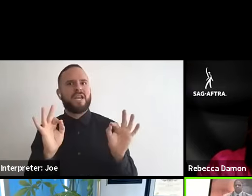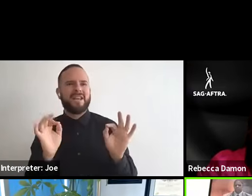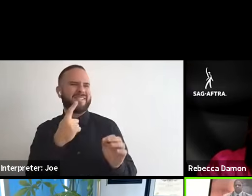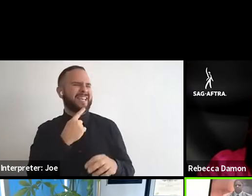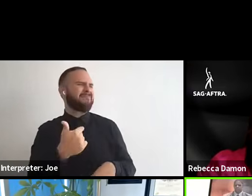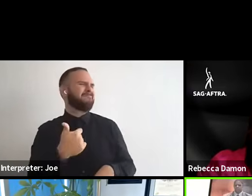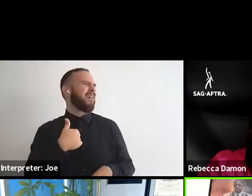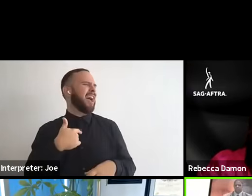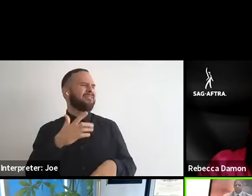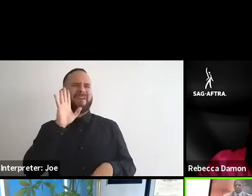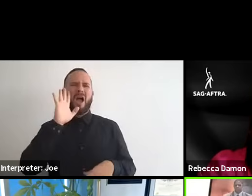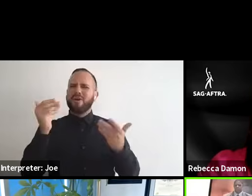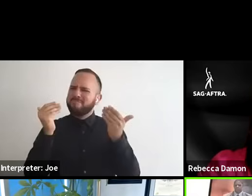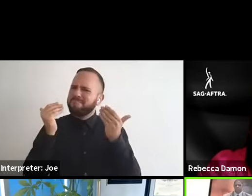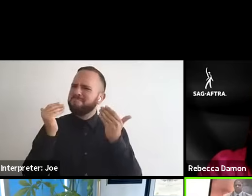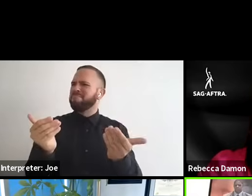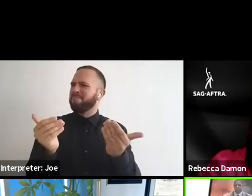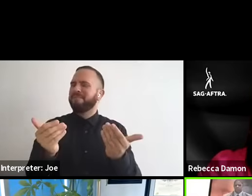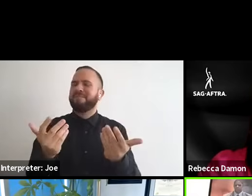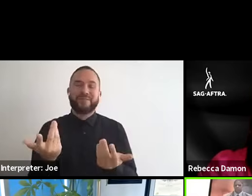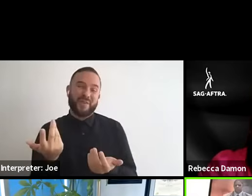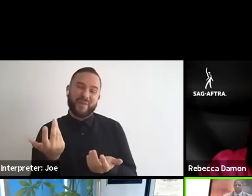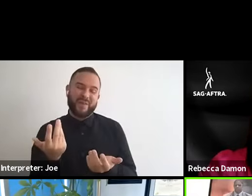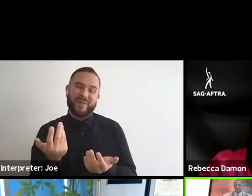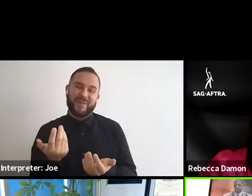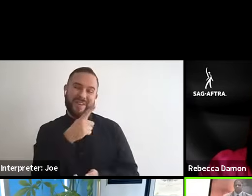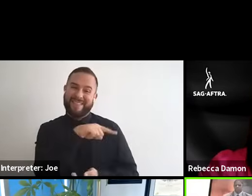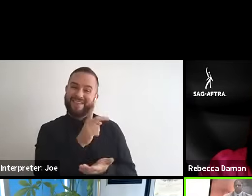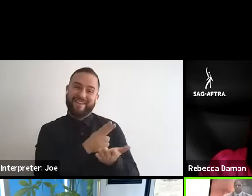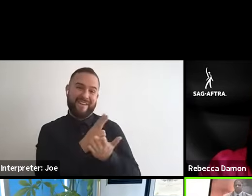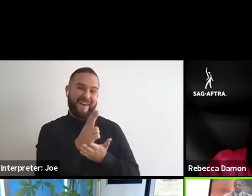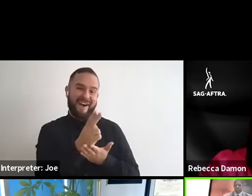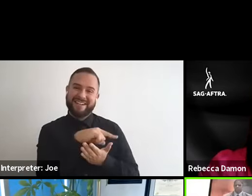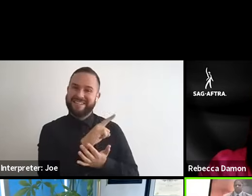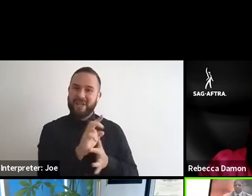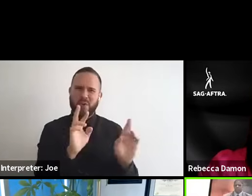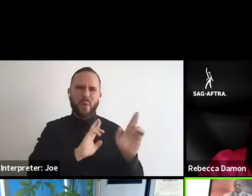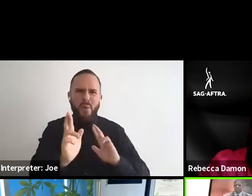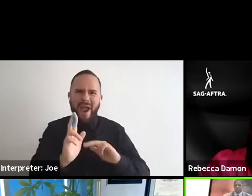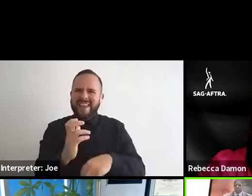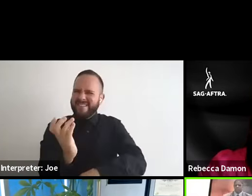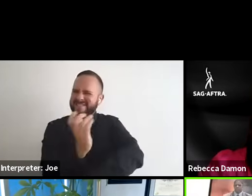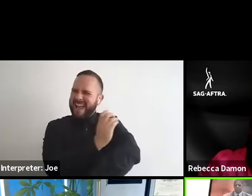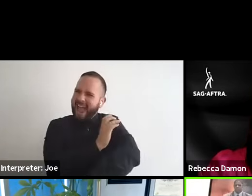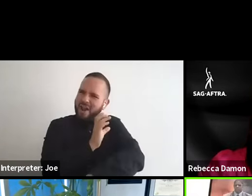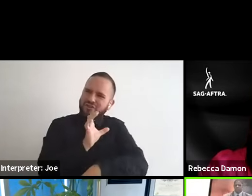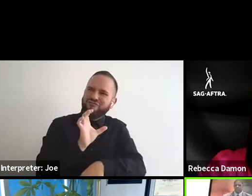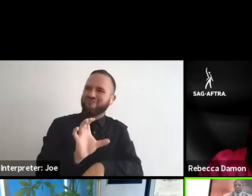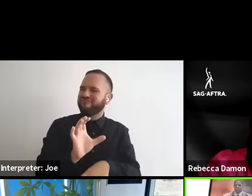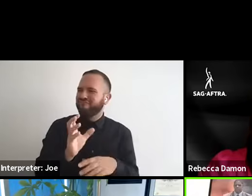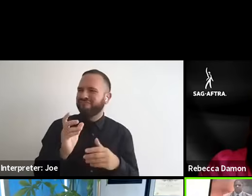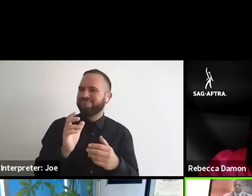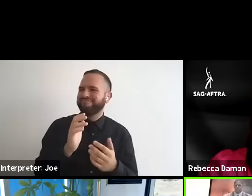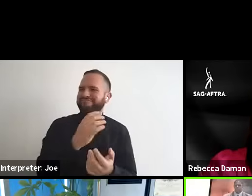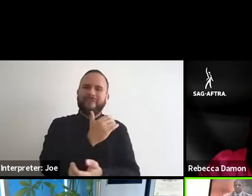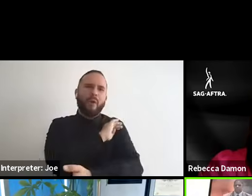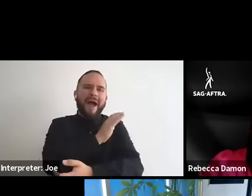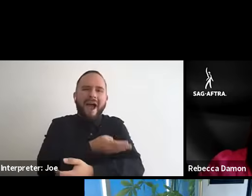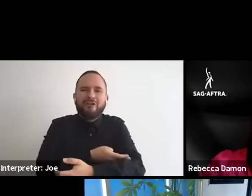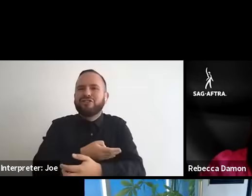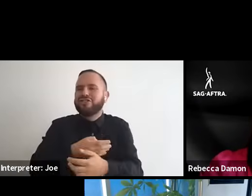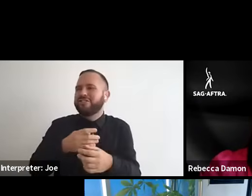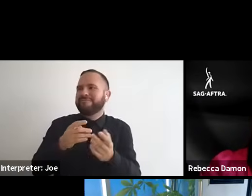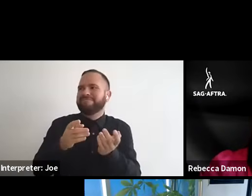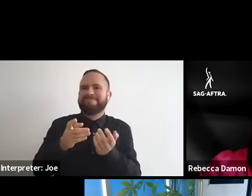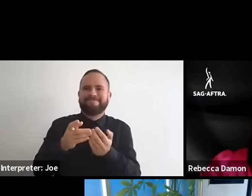about how they're ready to focus their energy right now on this new dream. I love that, because at the end of the day, part of the problem